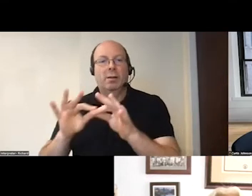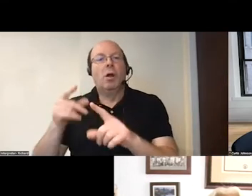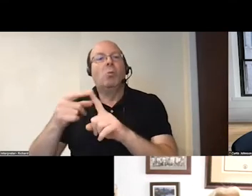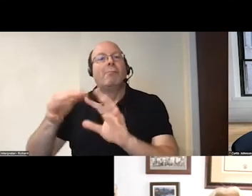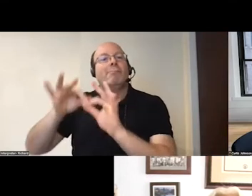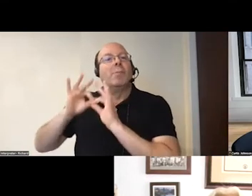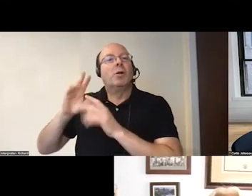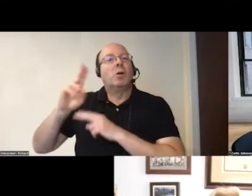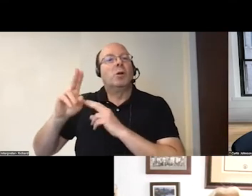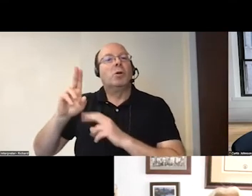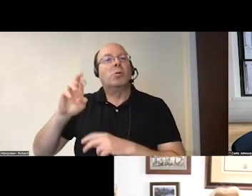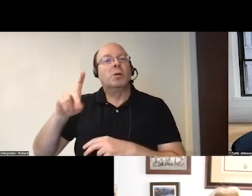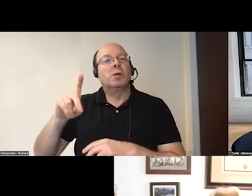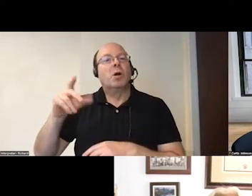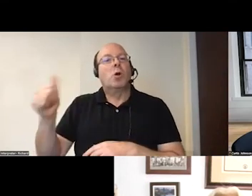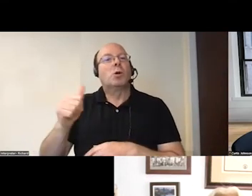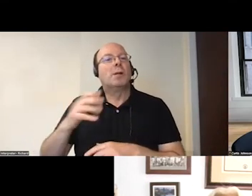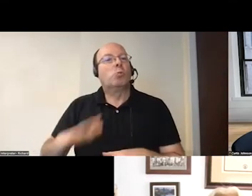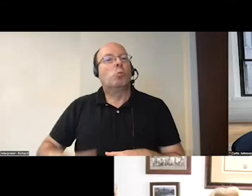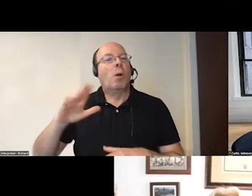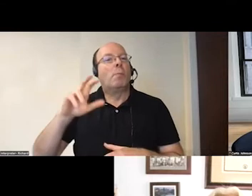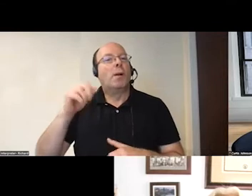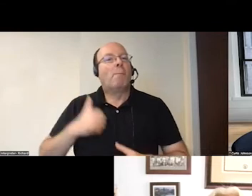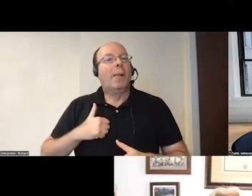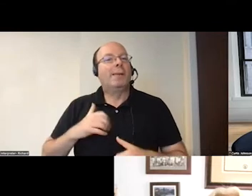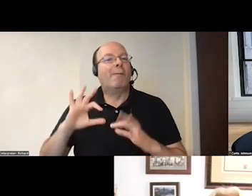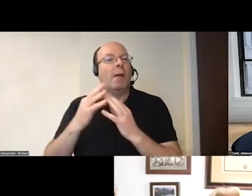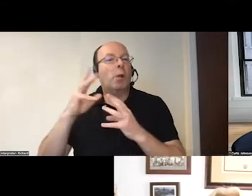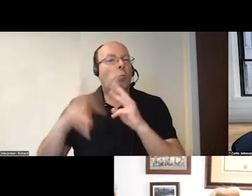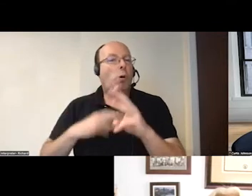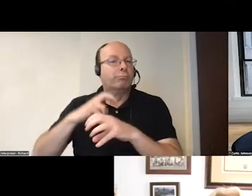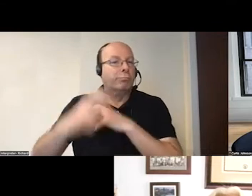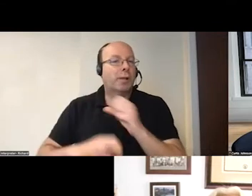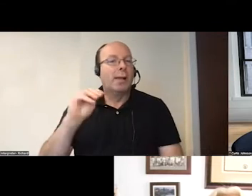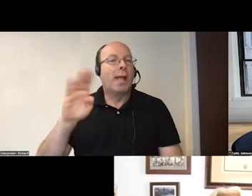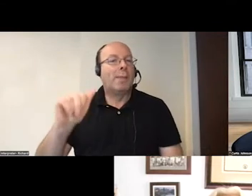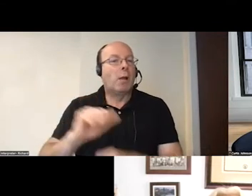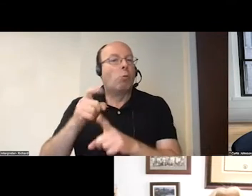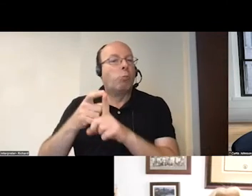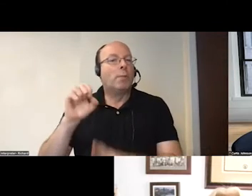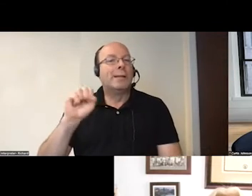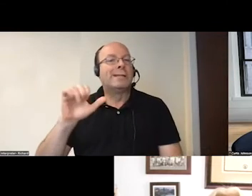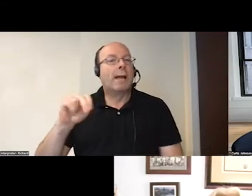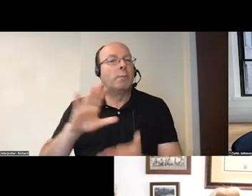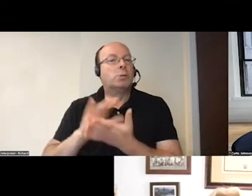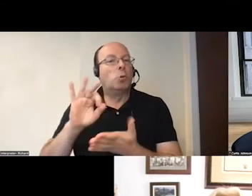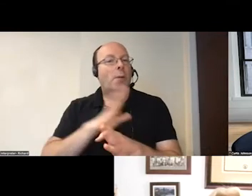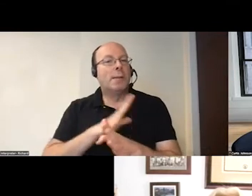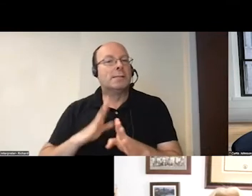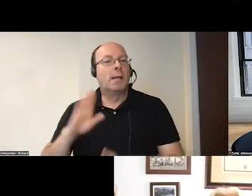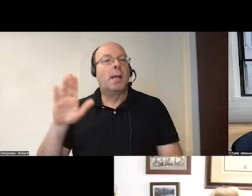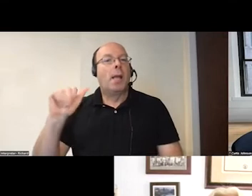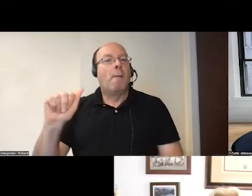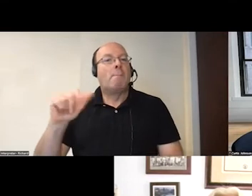while traveling the world as a child in a military family. Kate holds an MBA from the Simon School of Business and a Bachelor of Music